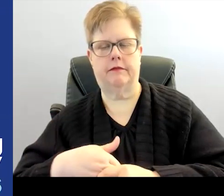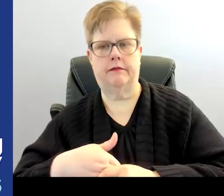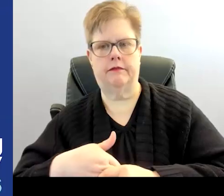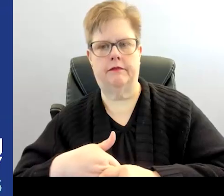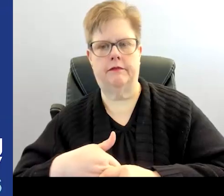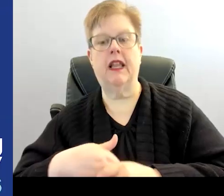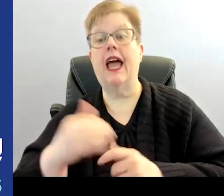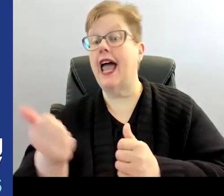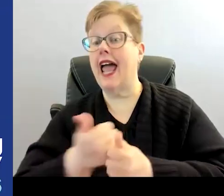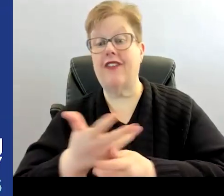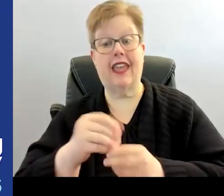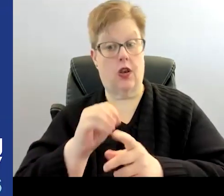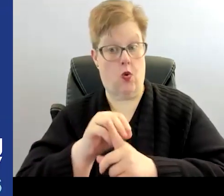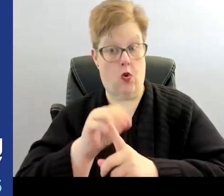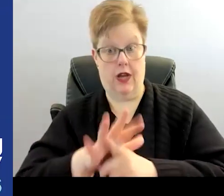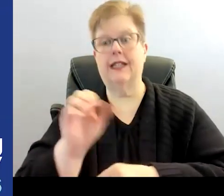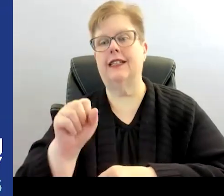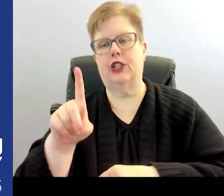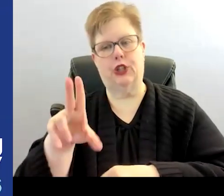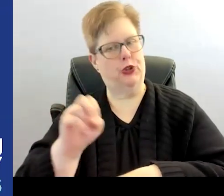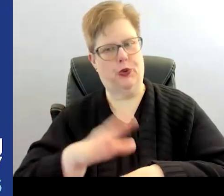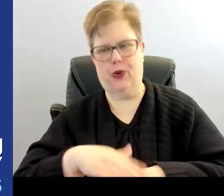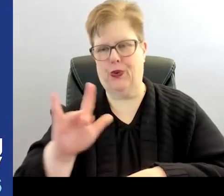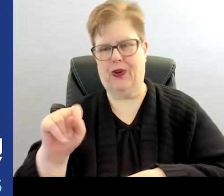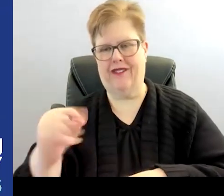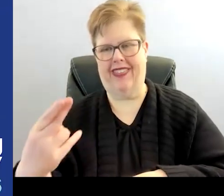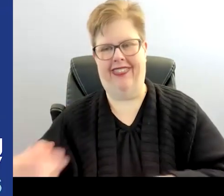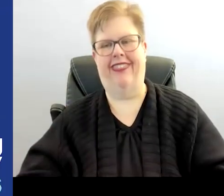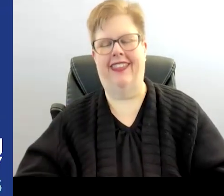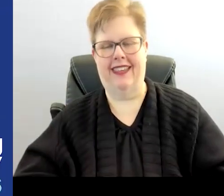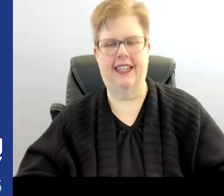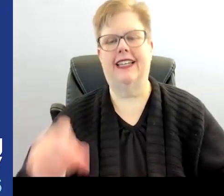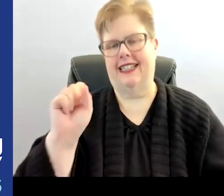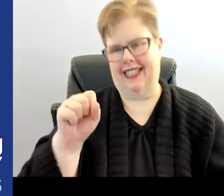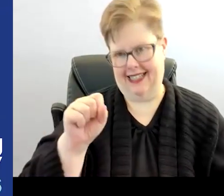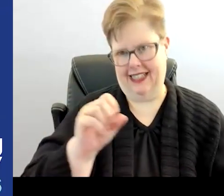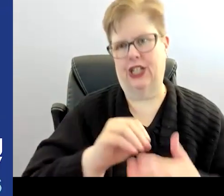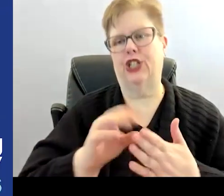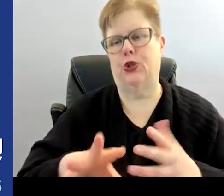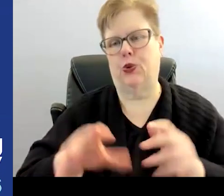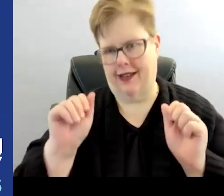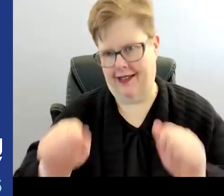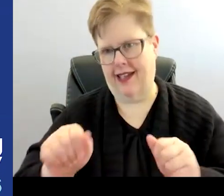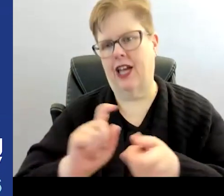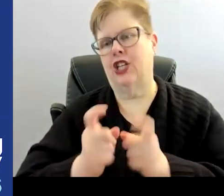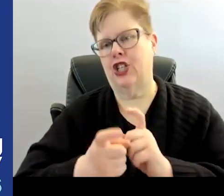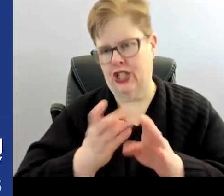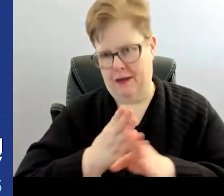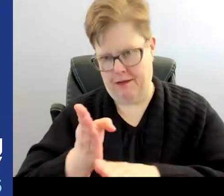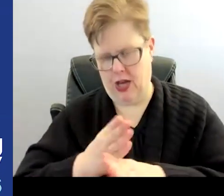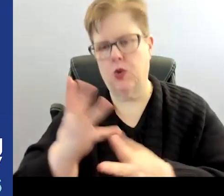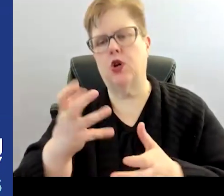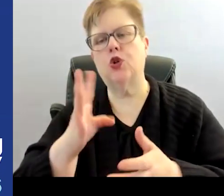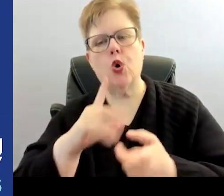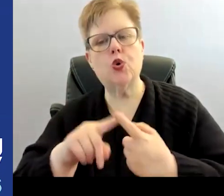Everything in orientation is indeed due on the 25th. And yes, a student can change your major. You'll want